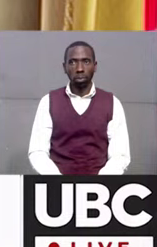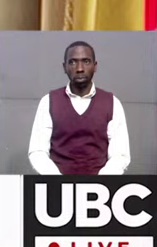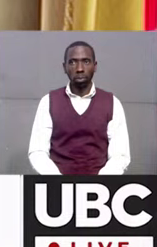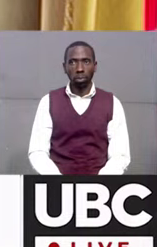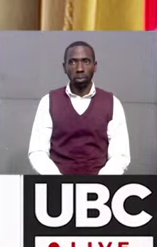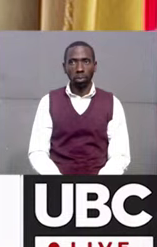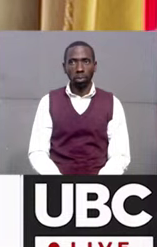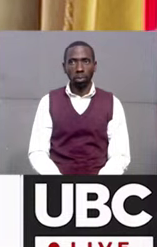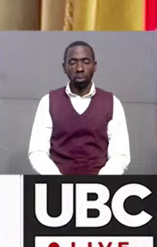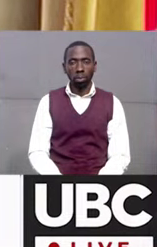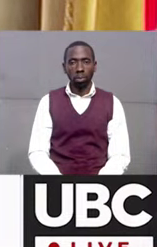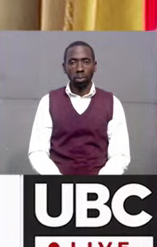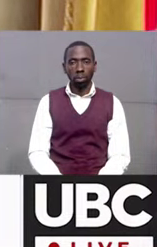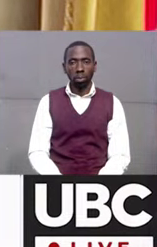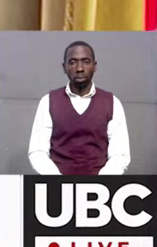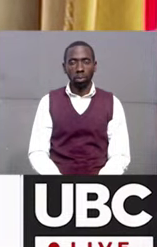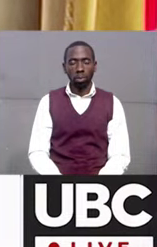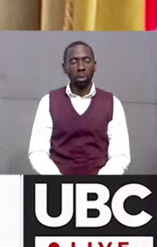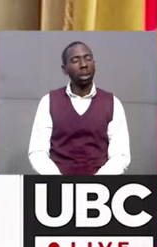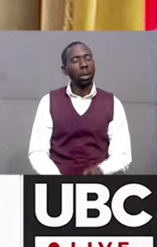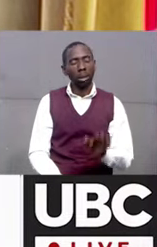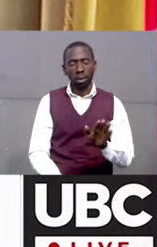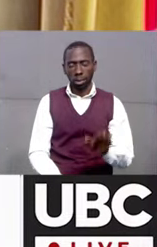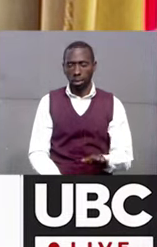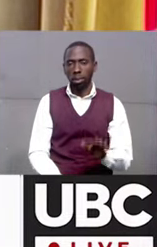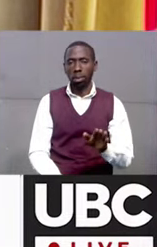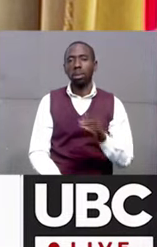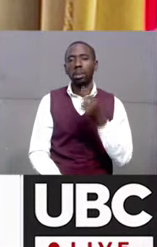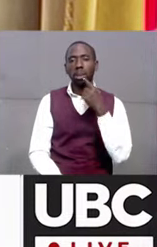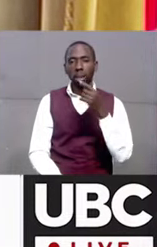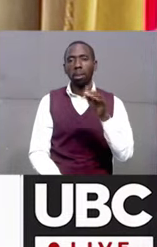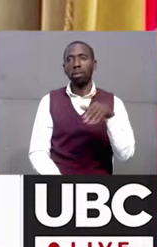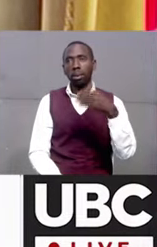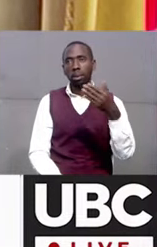Let's get, he's going to say something.